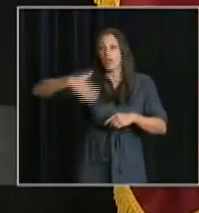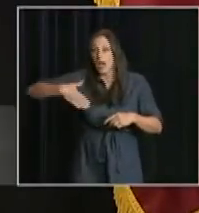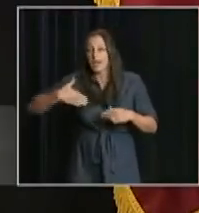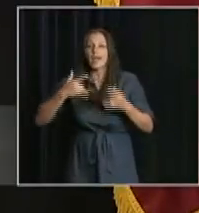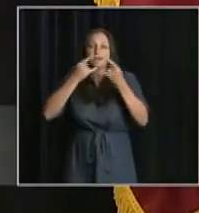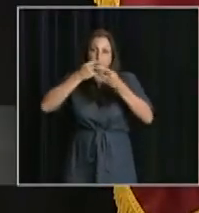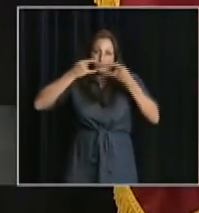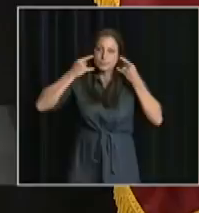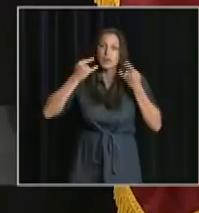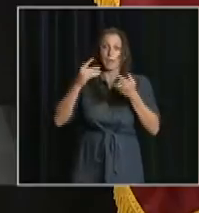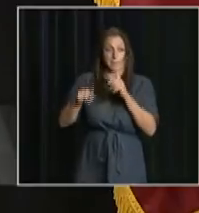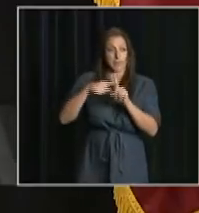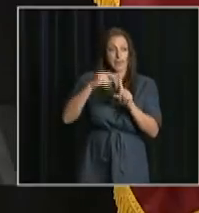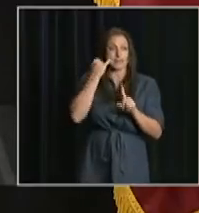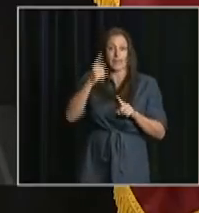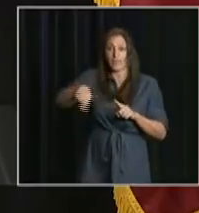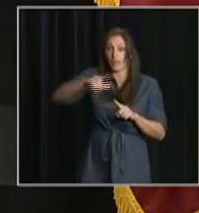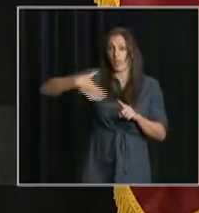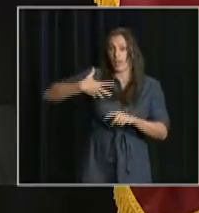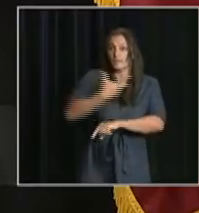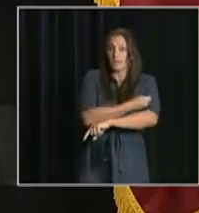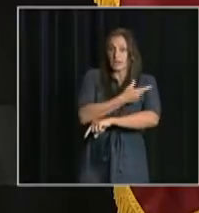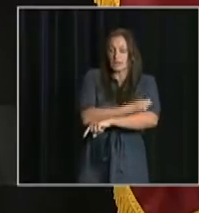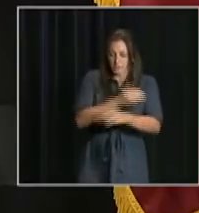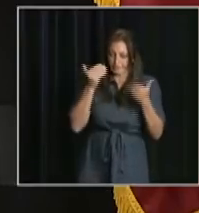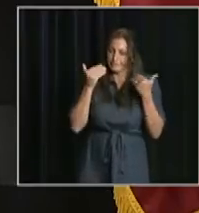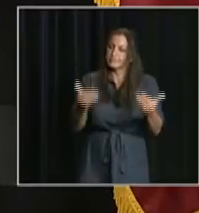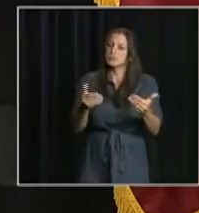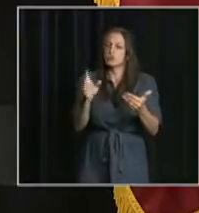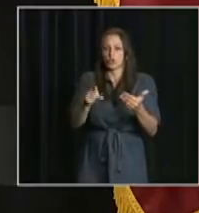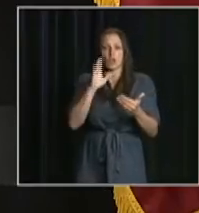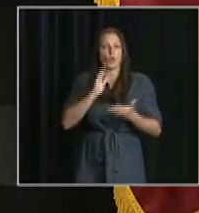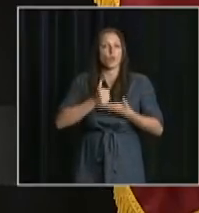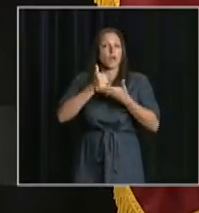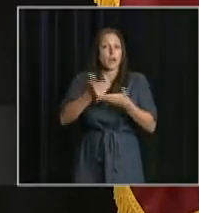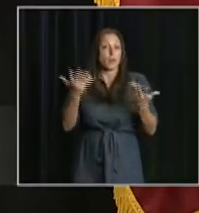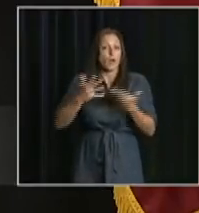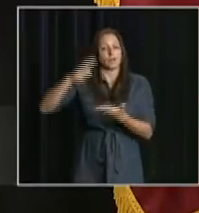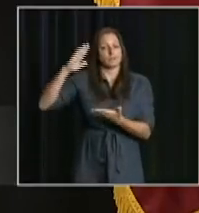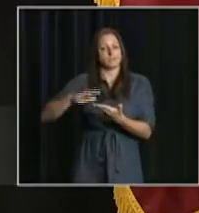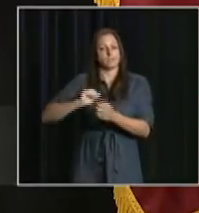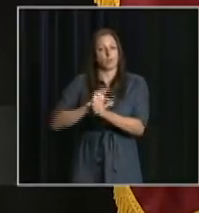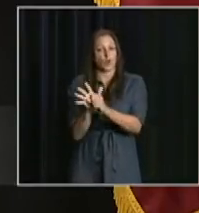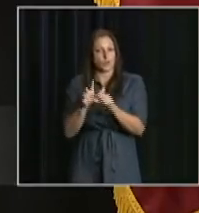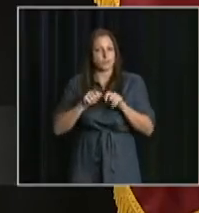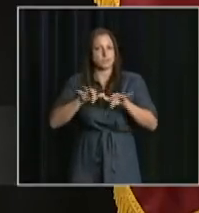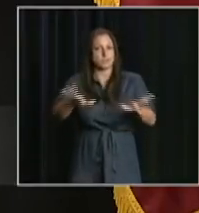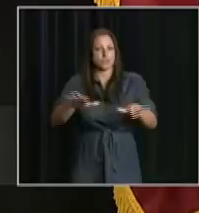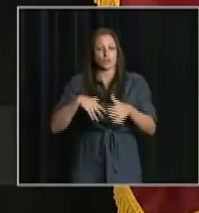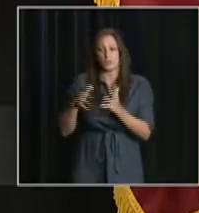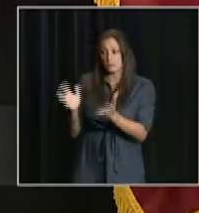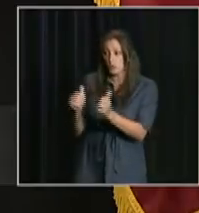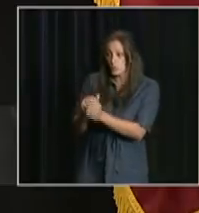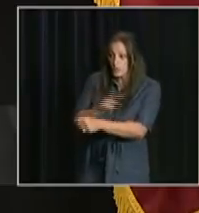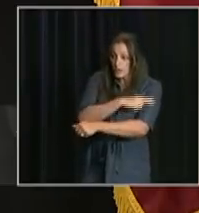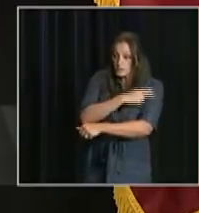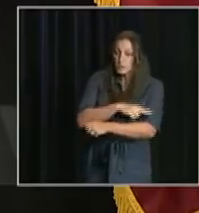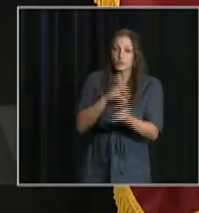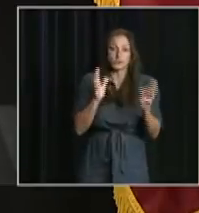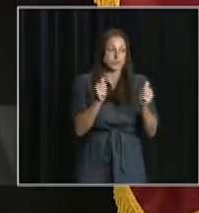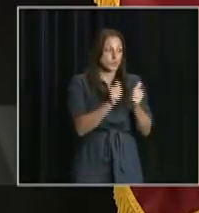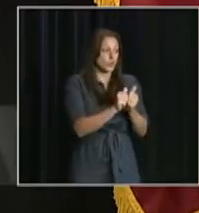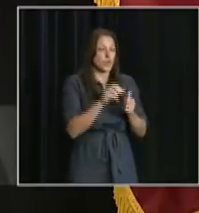getting vaccinated if you haven't, will help us contain the spread of the virus. In talking with our hospitals and our STRAC director